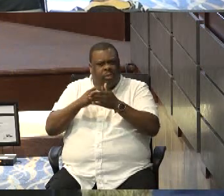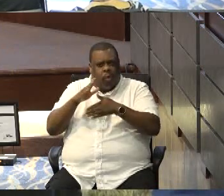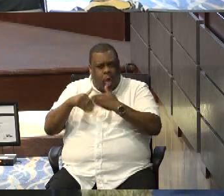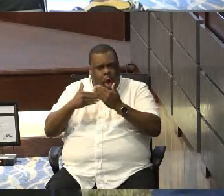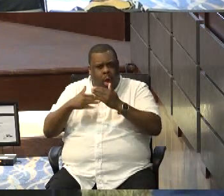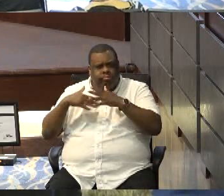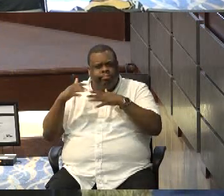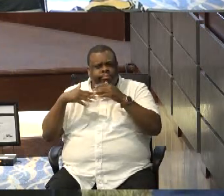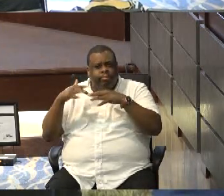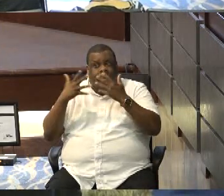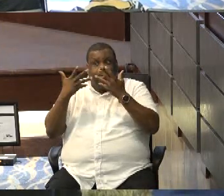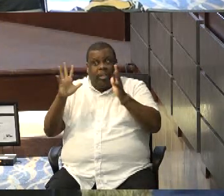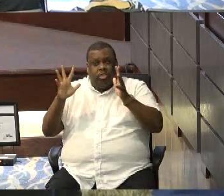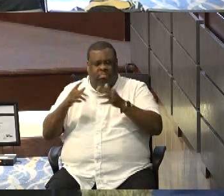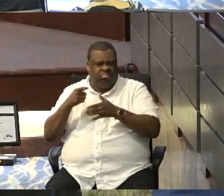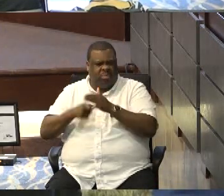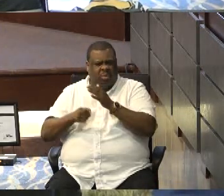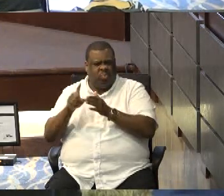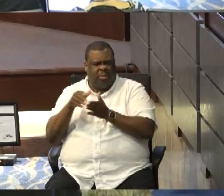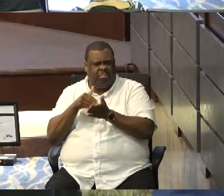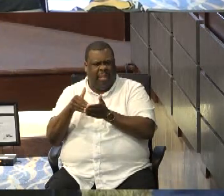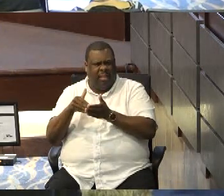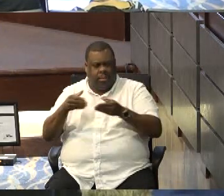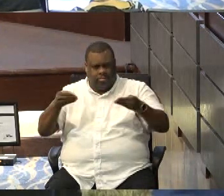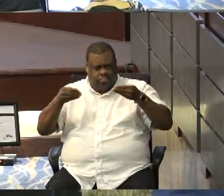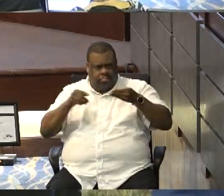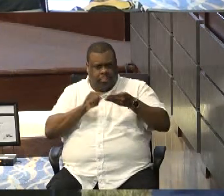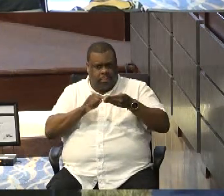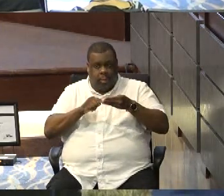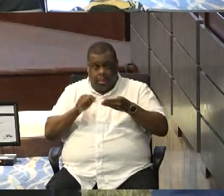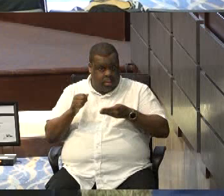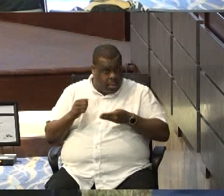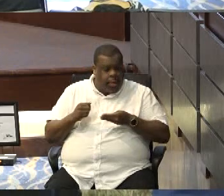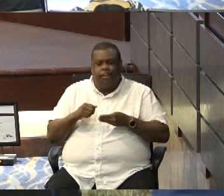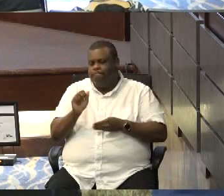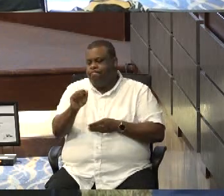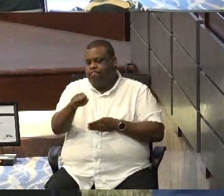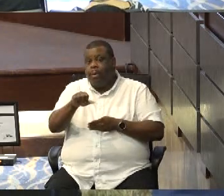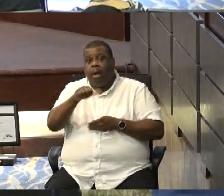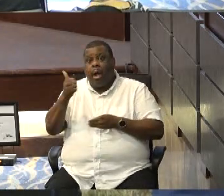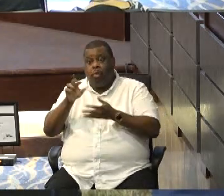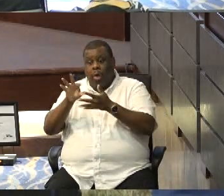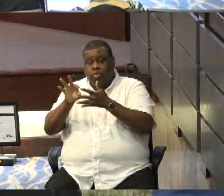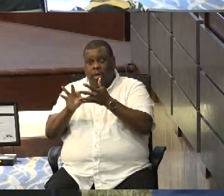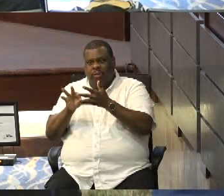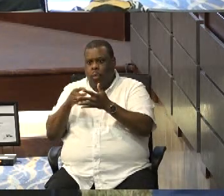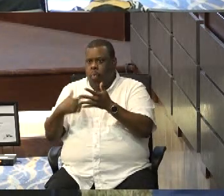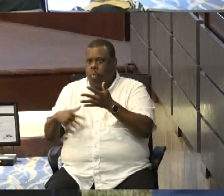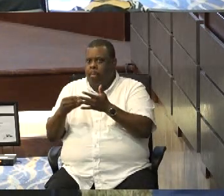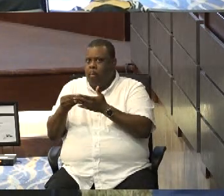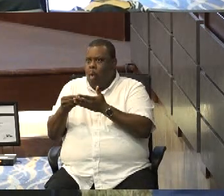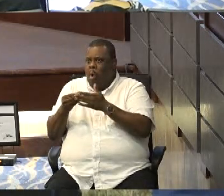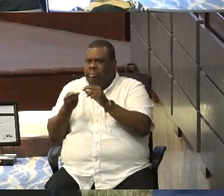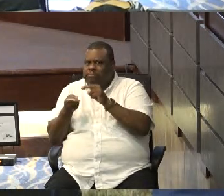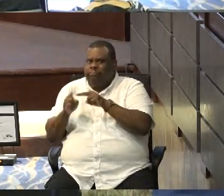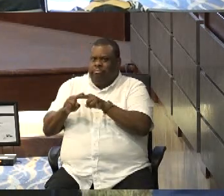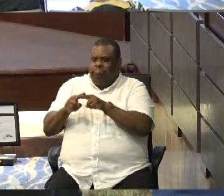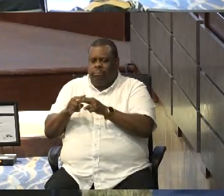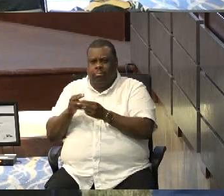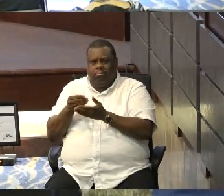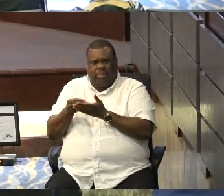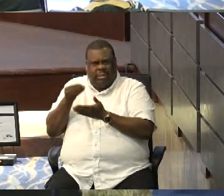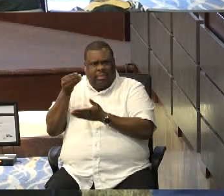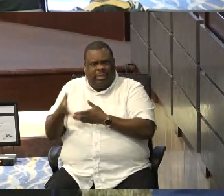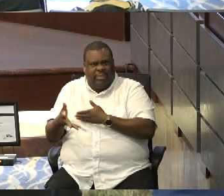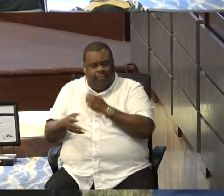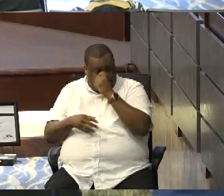second building is what came from these, Yes, correct? ma'am. The other alternatives were more expensive. They looked neat until we